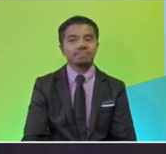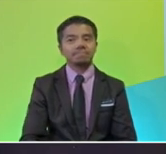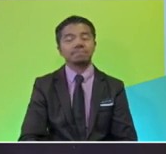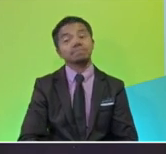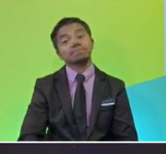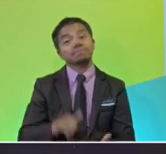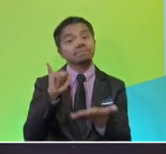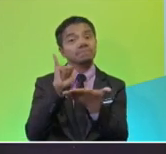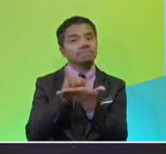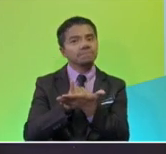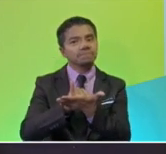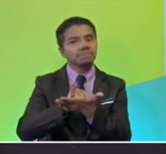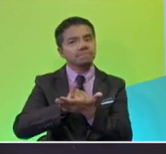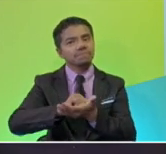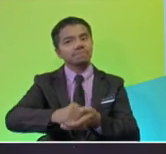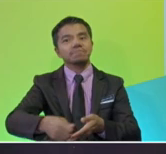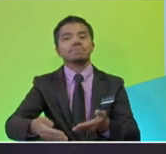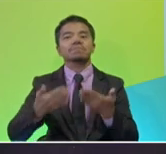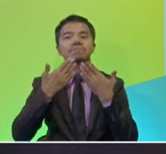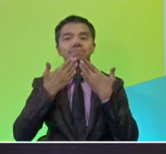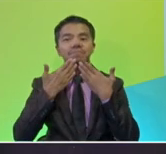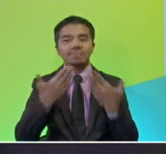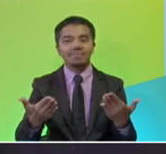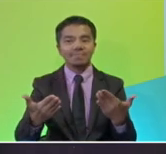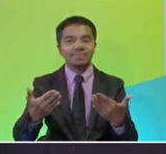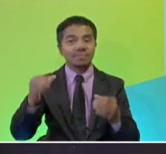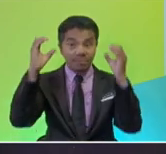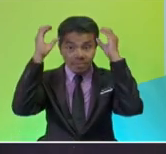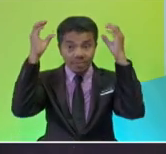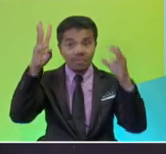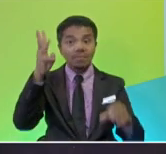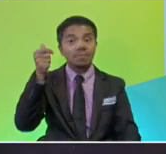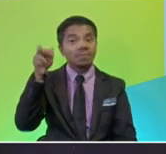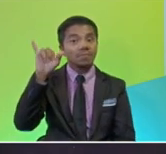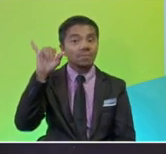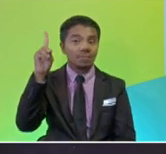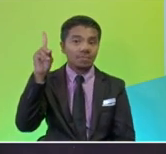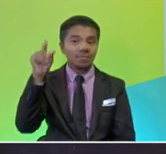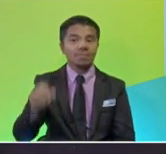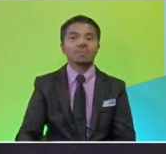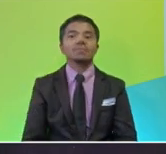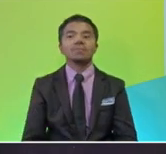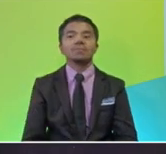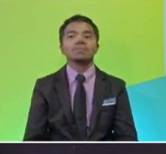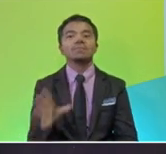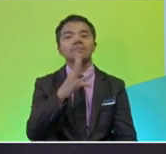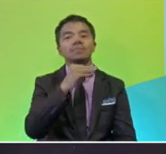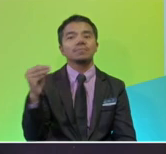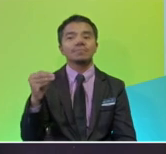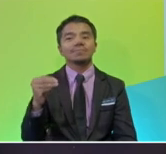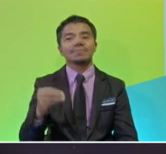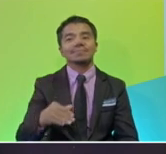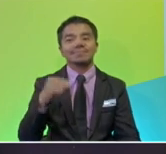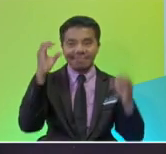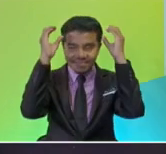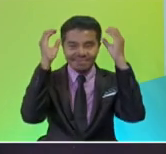lesson. I would like to say once again a big thank you to Mr. Warid for today's very, very engaging class, as well as to Mr. Adlif as